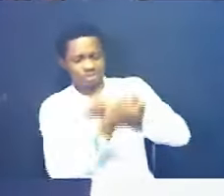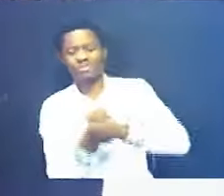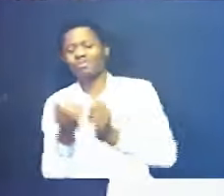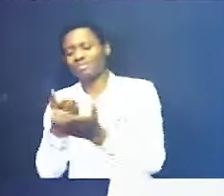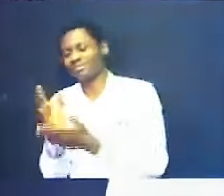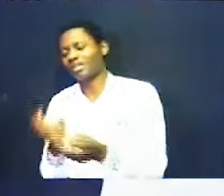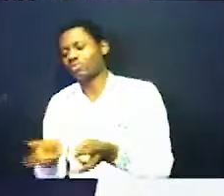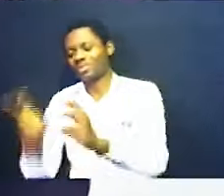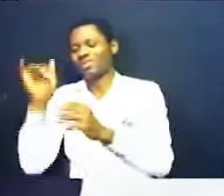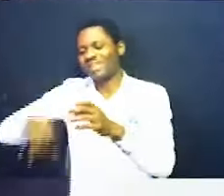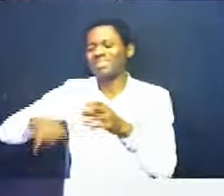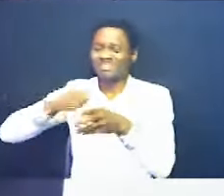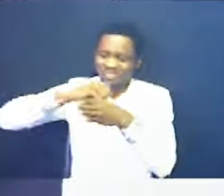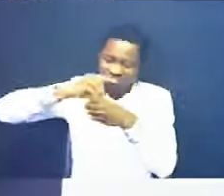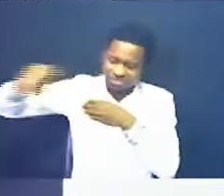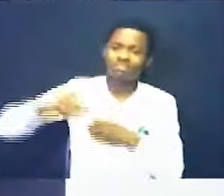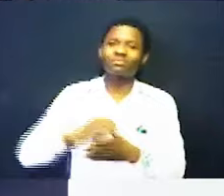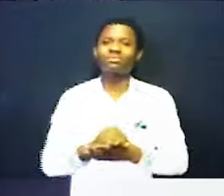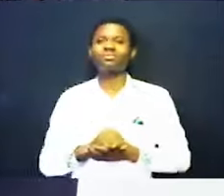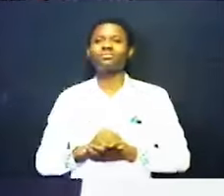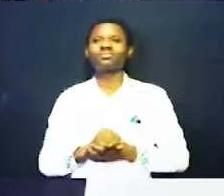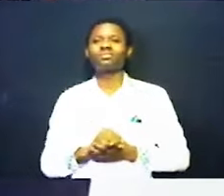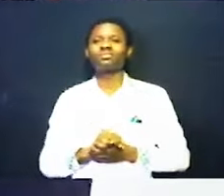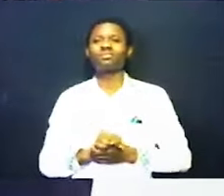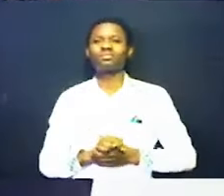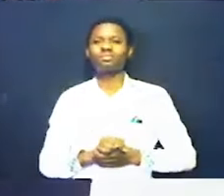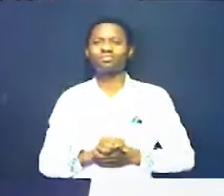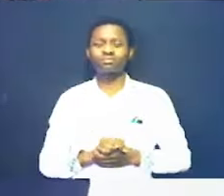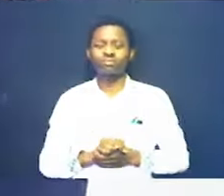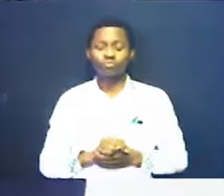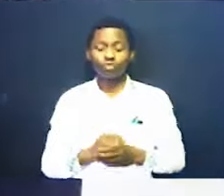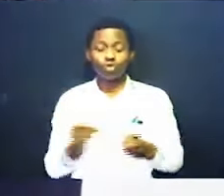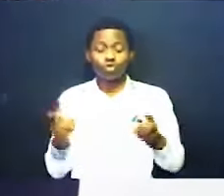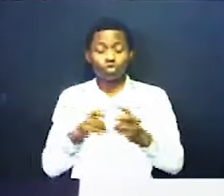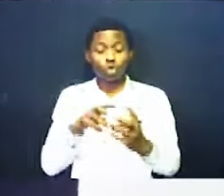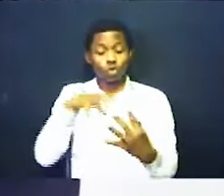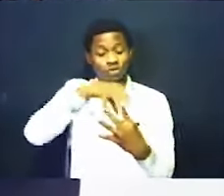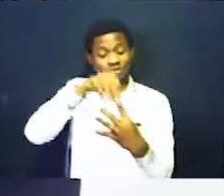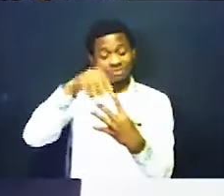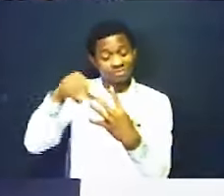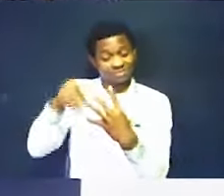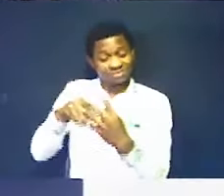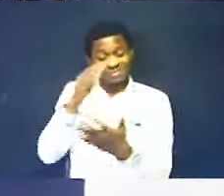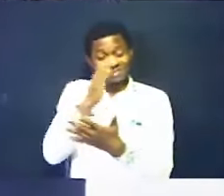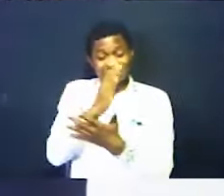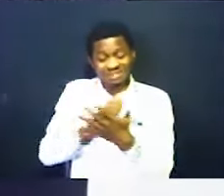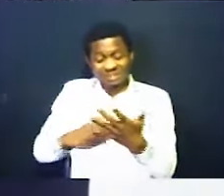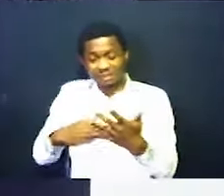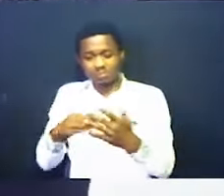we'll take some of these definitions and dwell on them well in future.